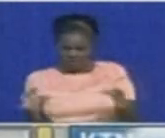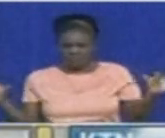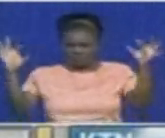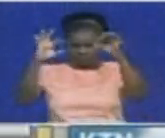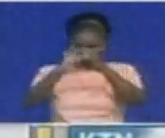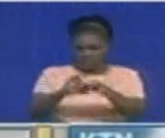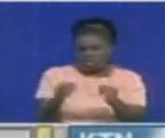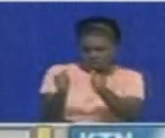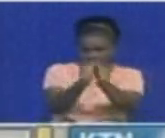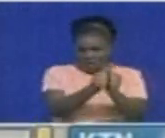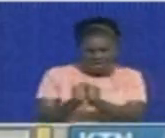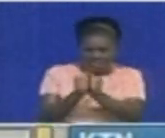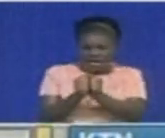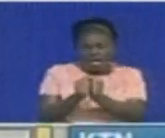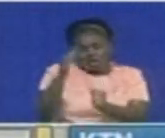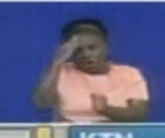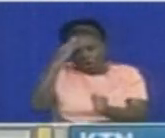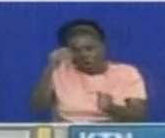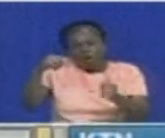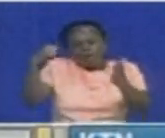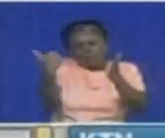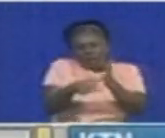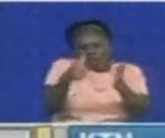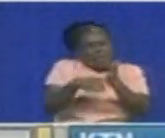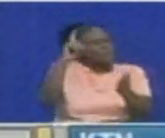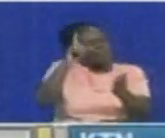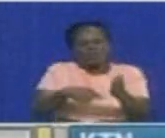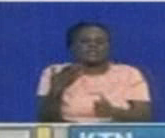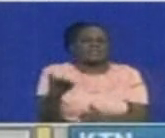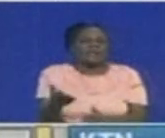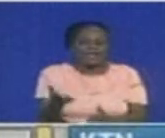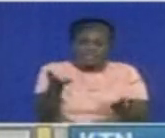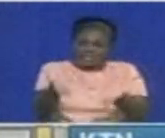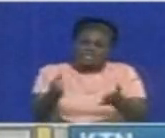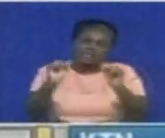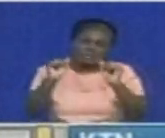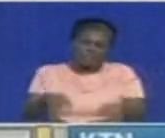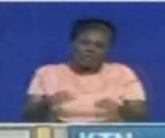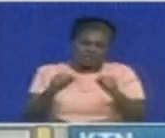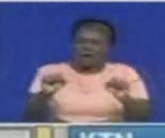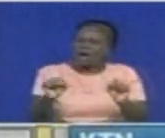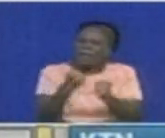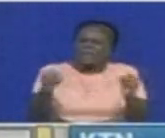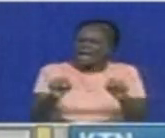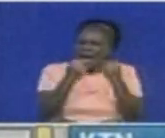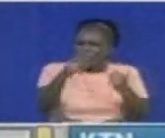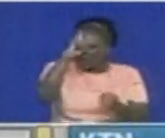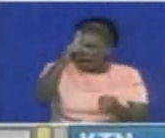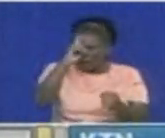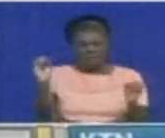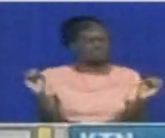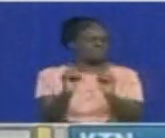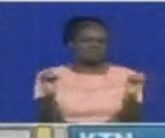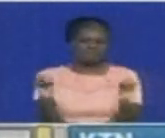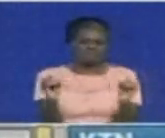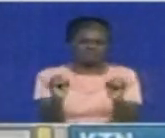their leaders, and find out what those issues are that are underscoring it. These sort of things don't happen without somebody nurturing the environment